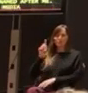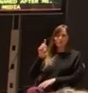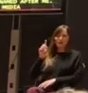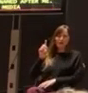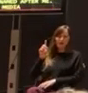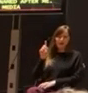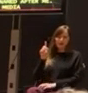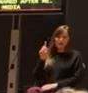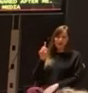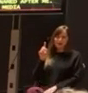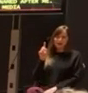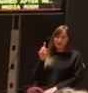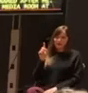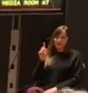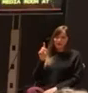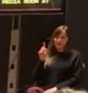Culver